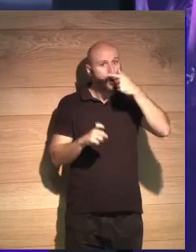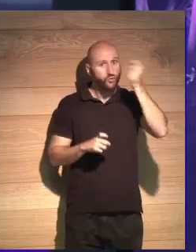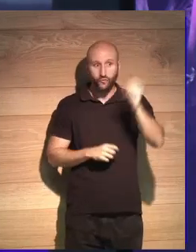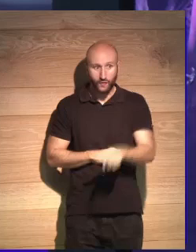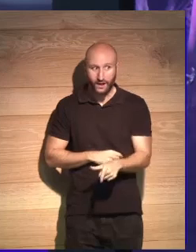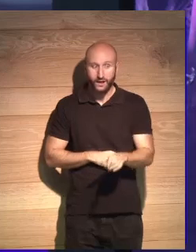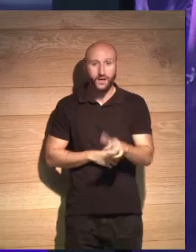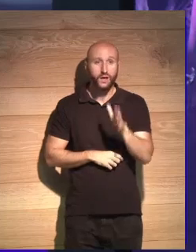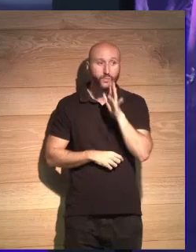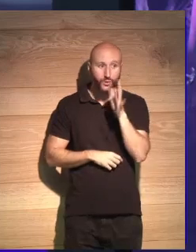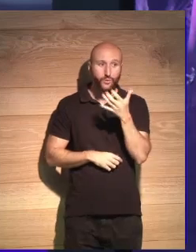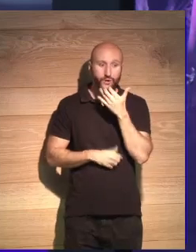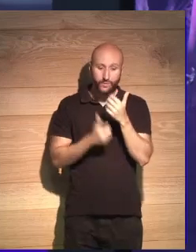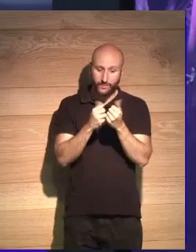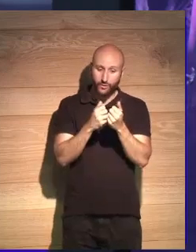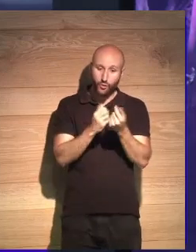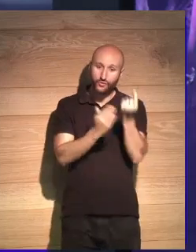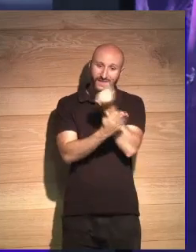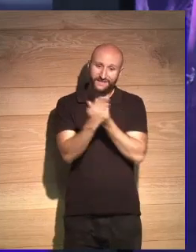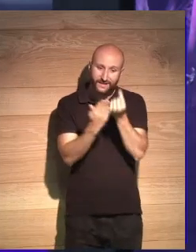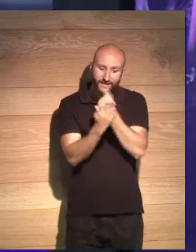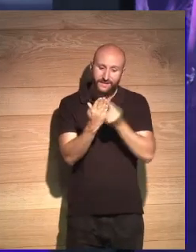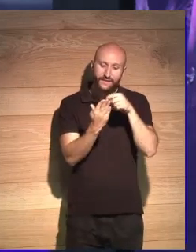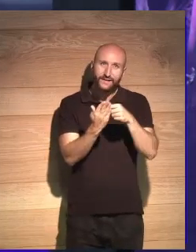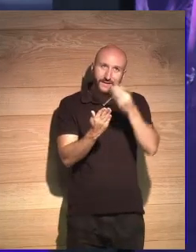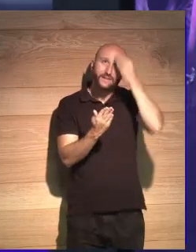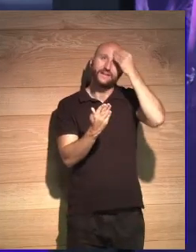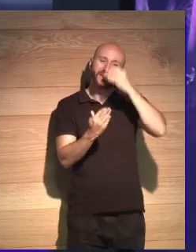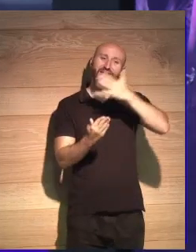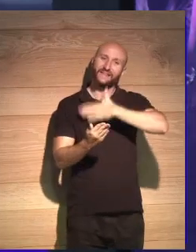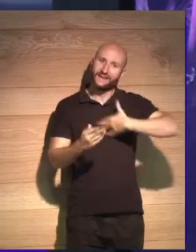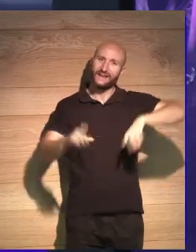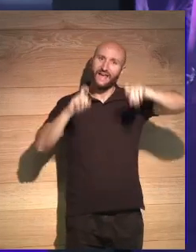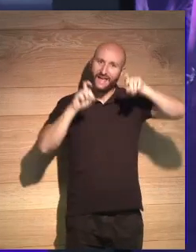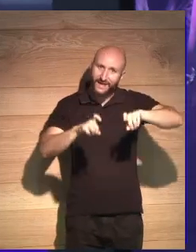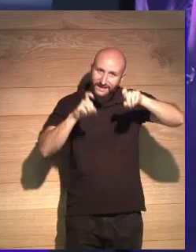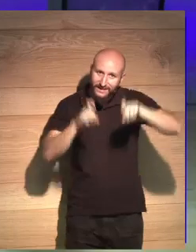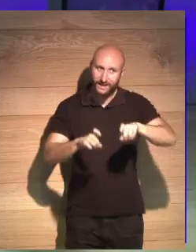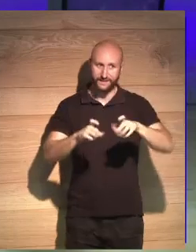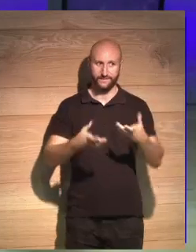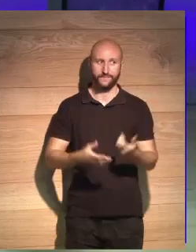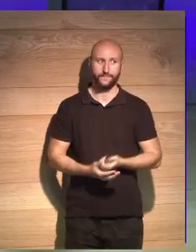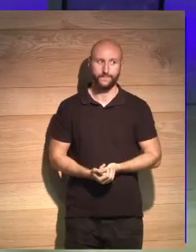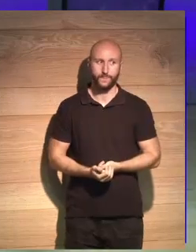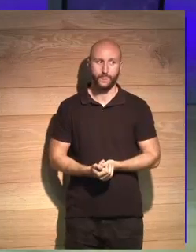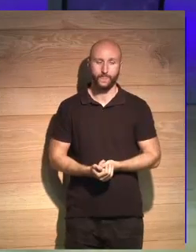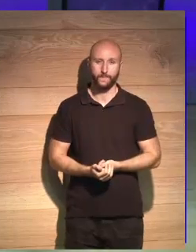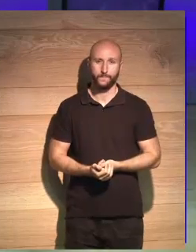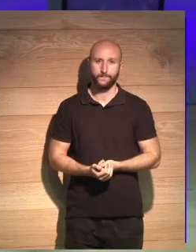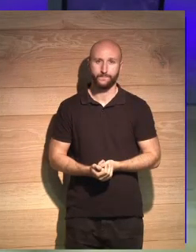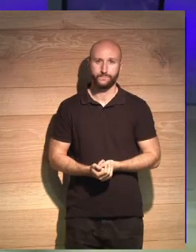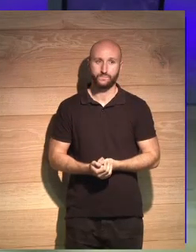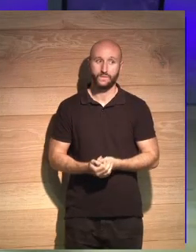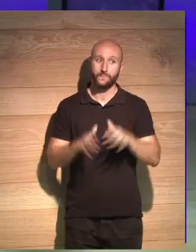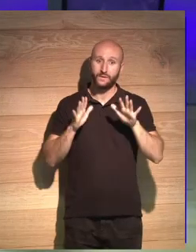educational use, that works, but designing an educational video game does not work, because it